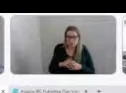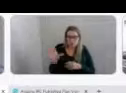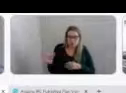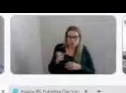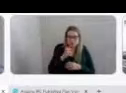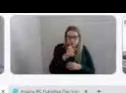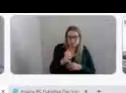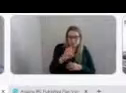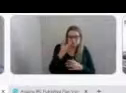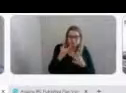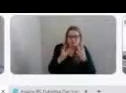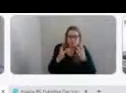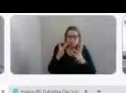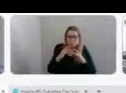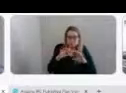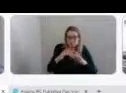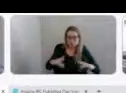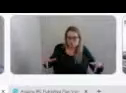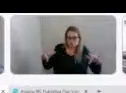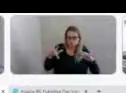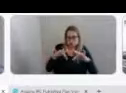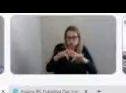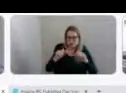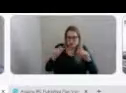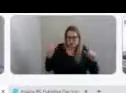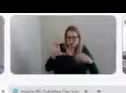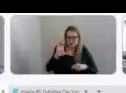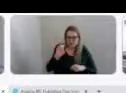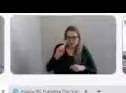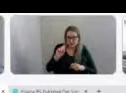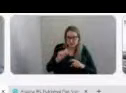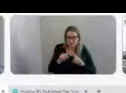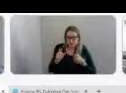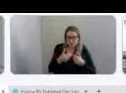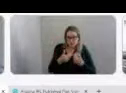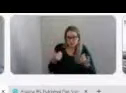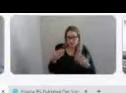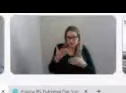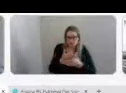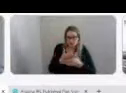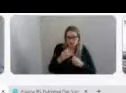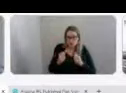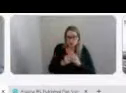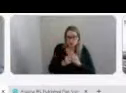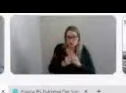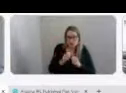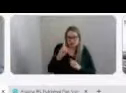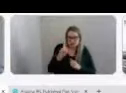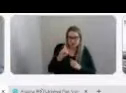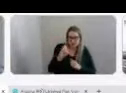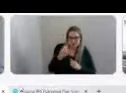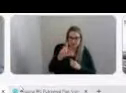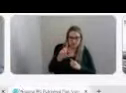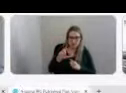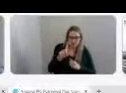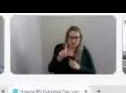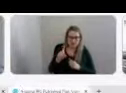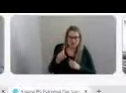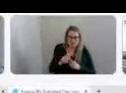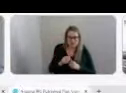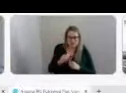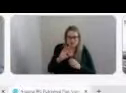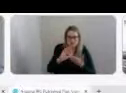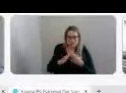arizona it's nearly large enough to be a cd on its own and yet it is split and shared among plans for cd and ld alike the city of